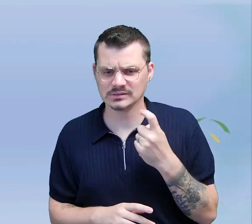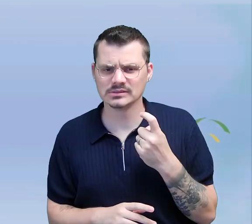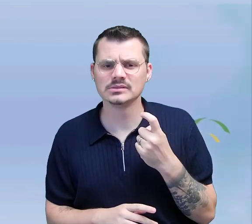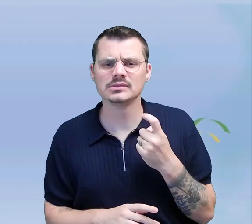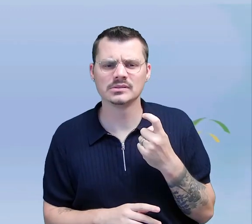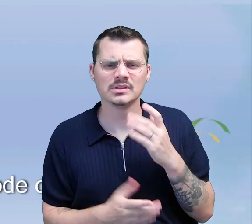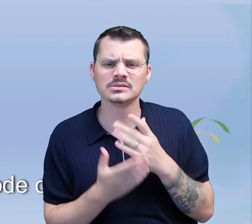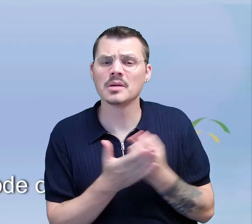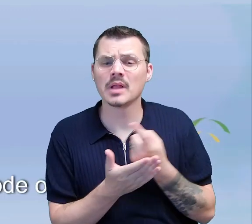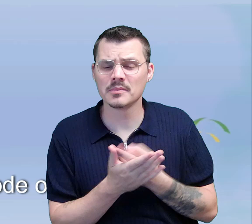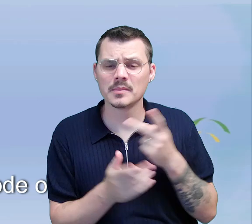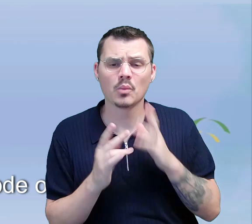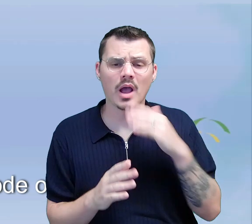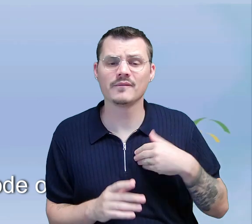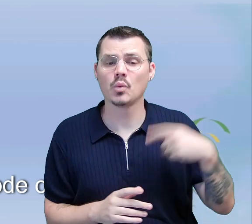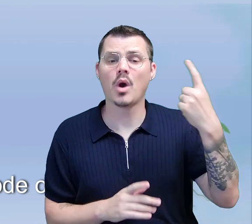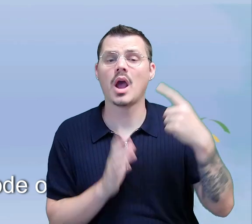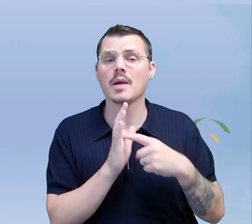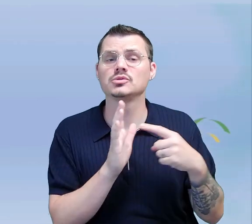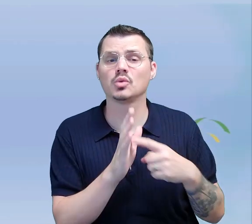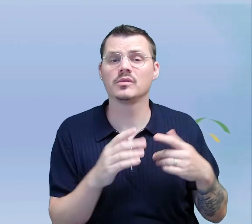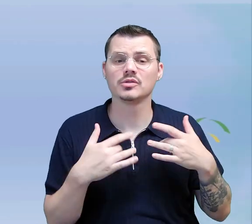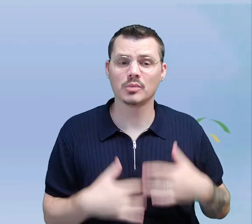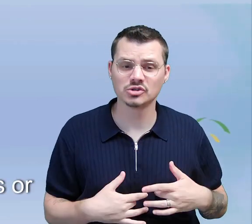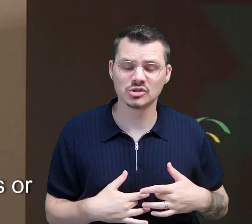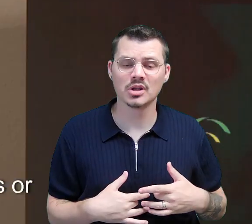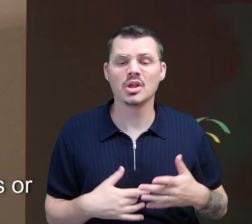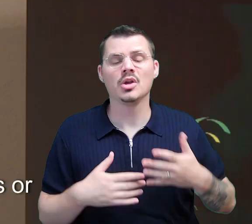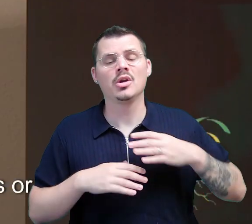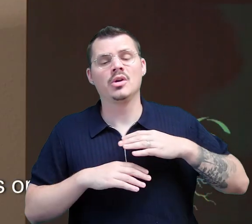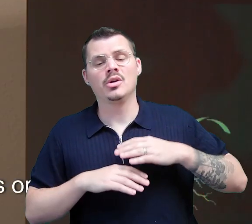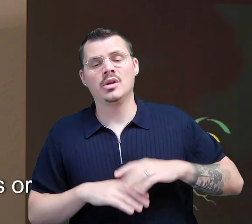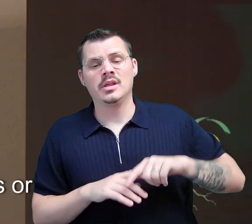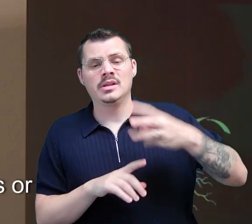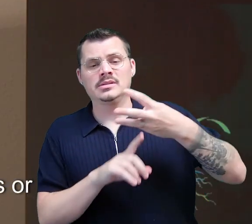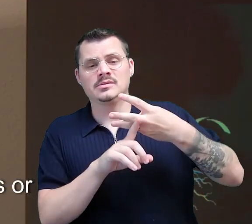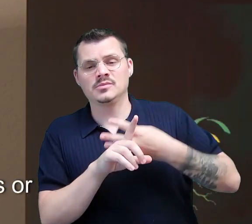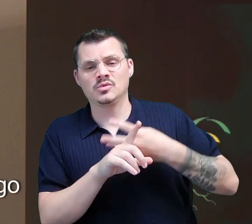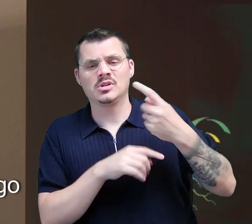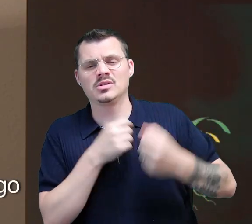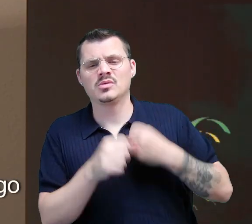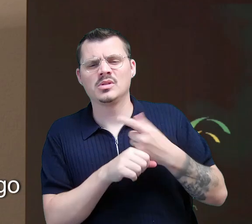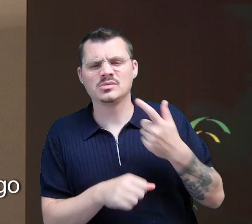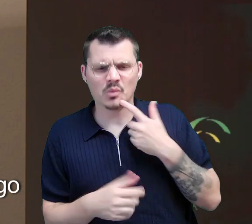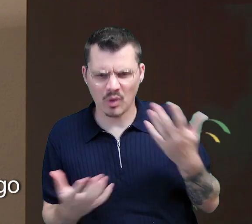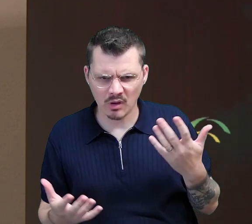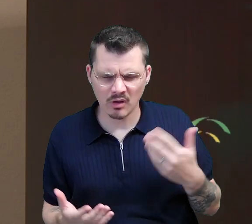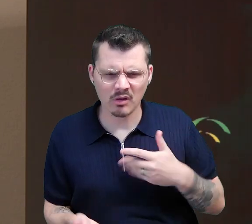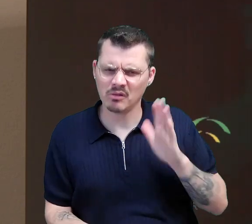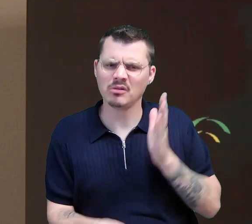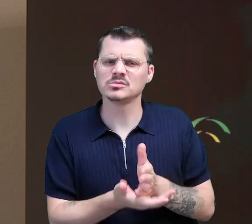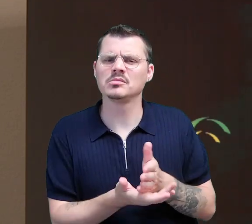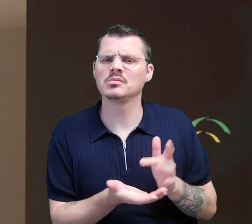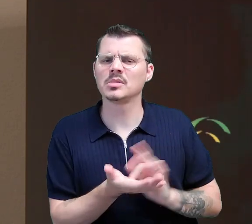this. Sometimes people will have one episode of depression, they'll get relief, and after 6 months or a year or so, they'll say, well, can I go off